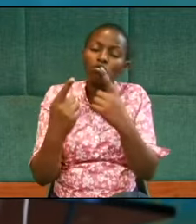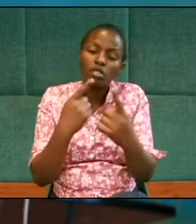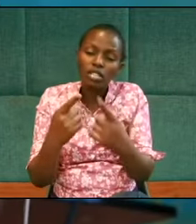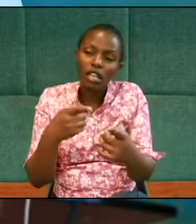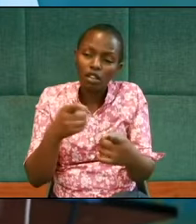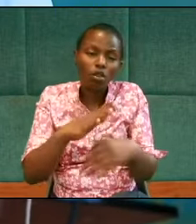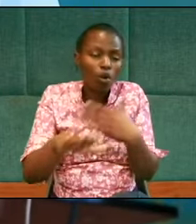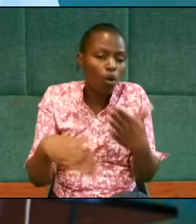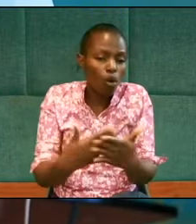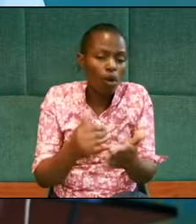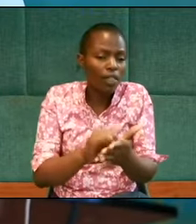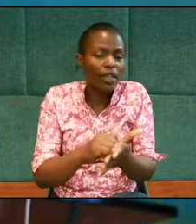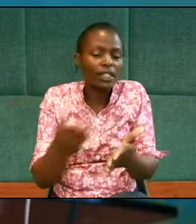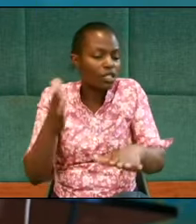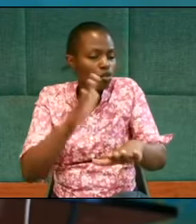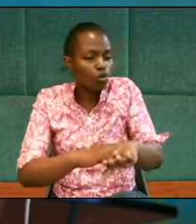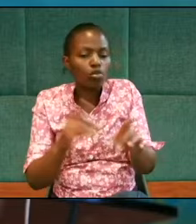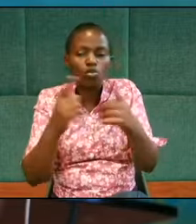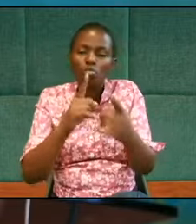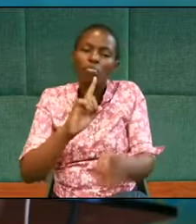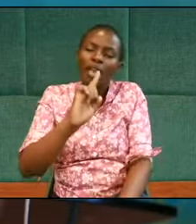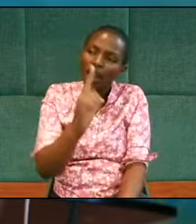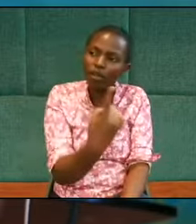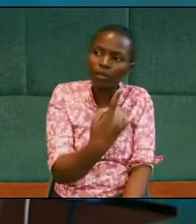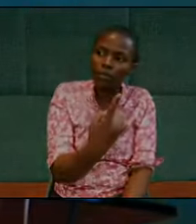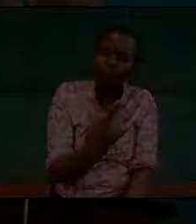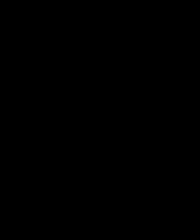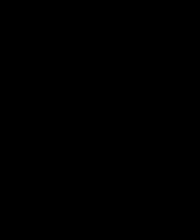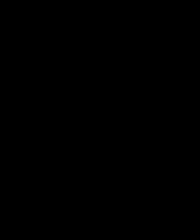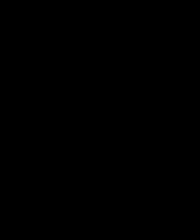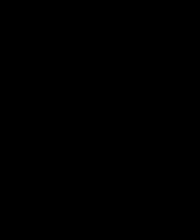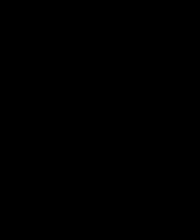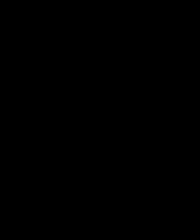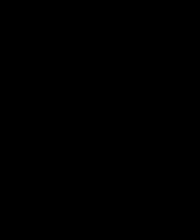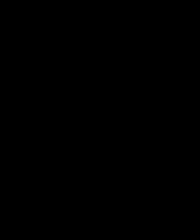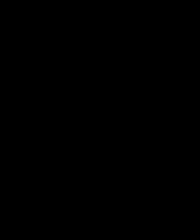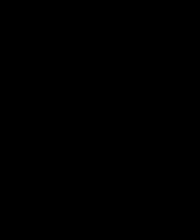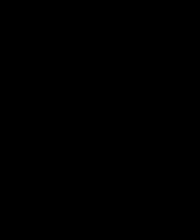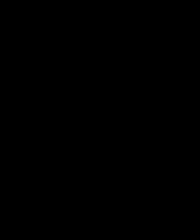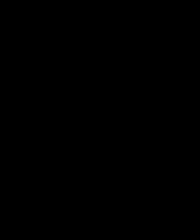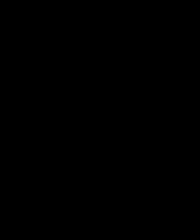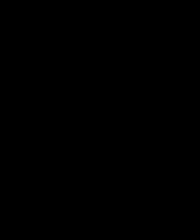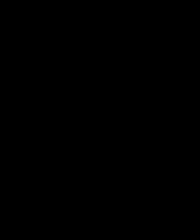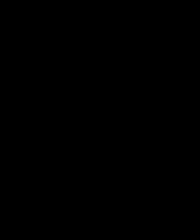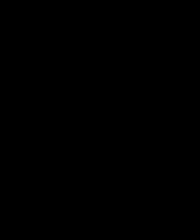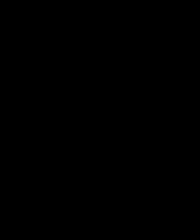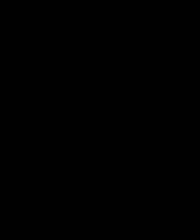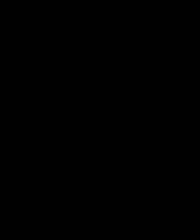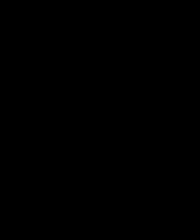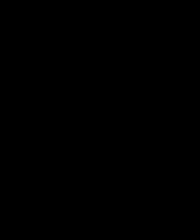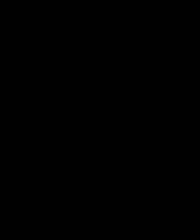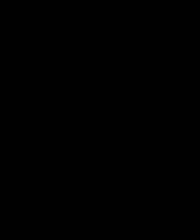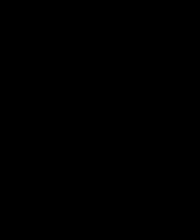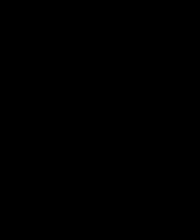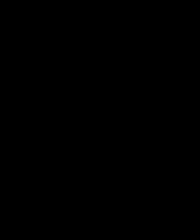that it is good to be single. Marriage sometimes is overhyped, and sometimes it is